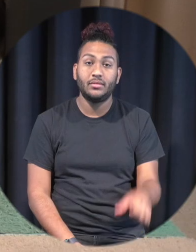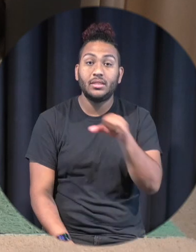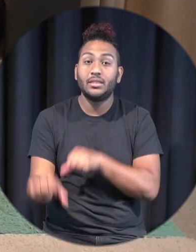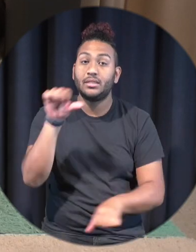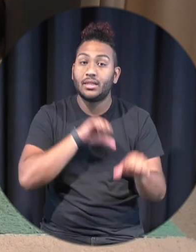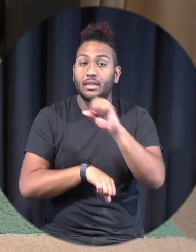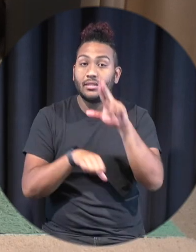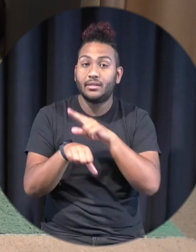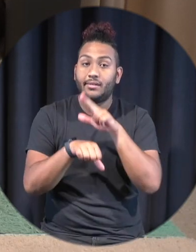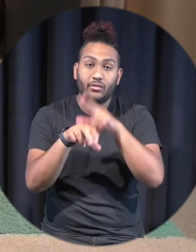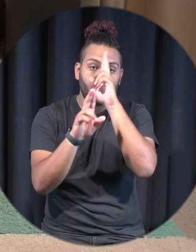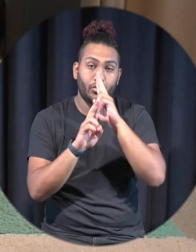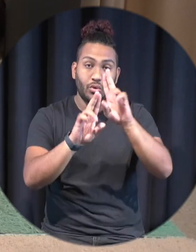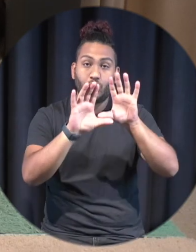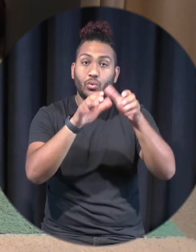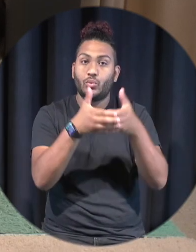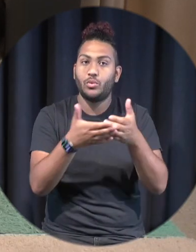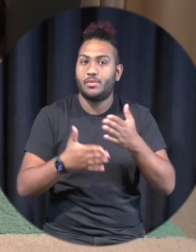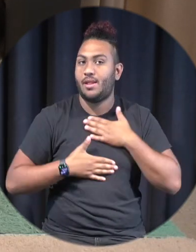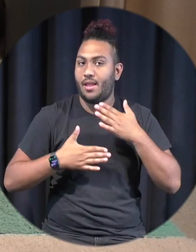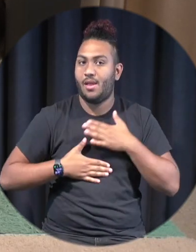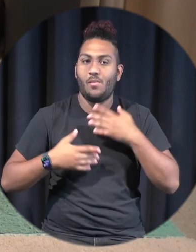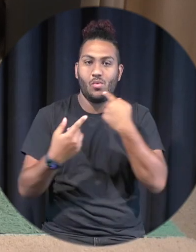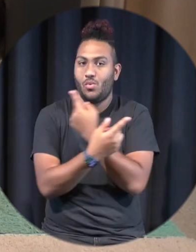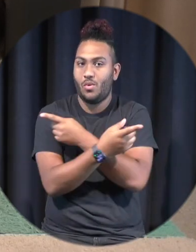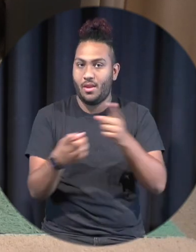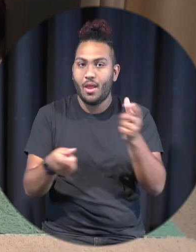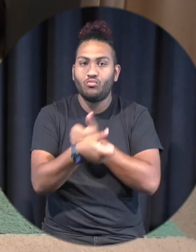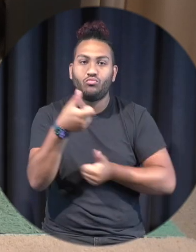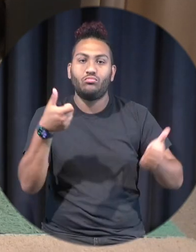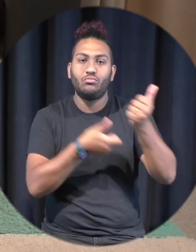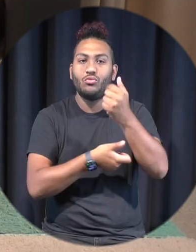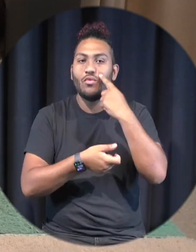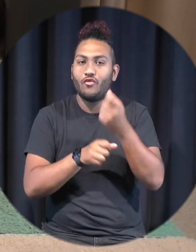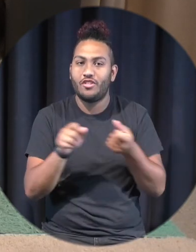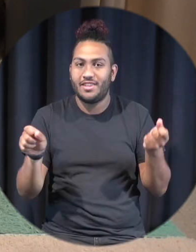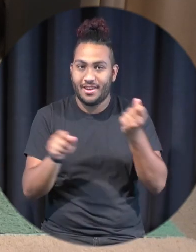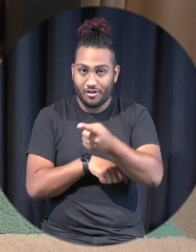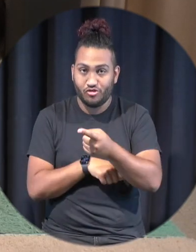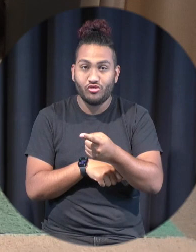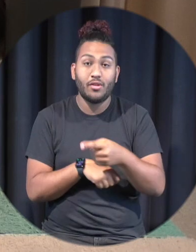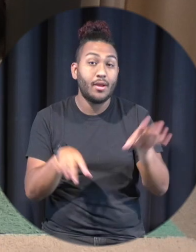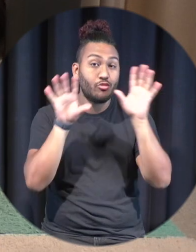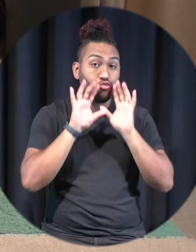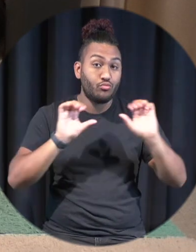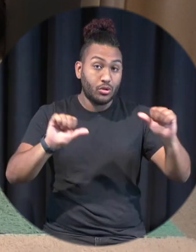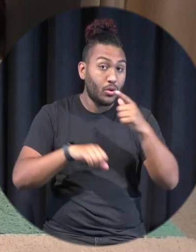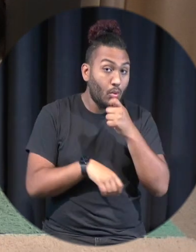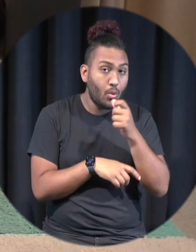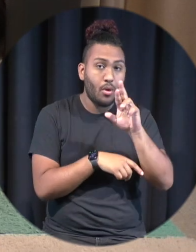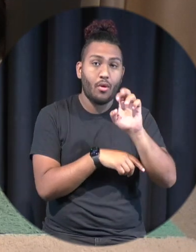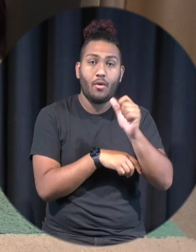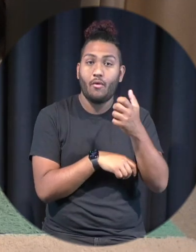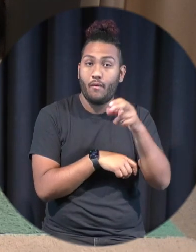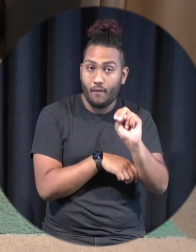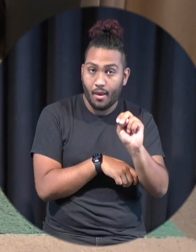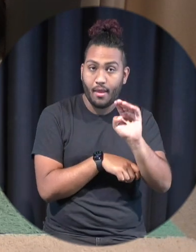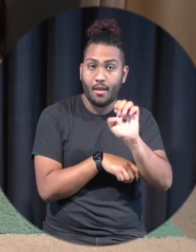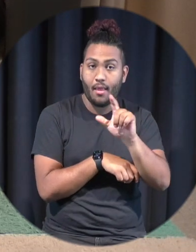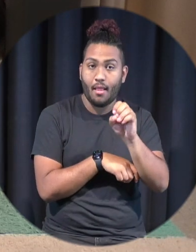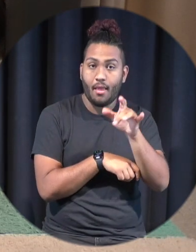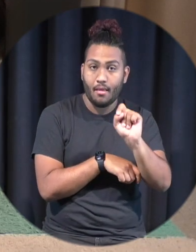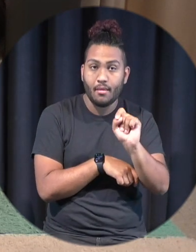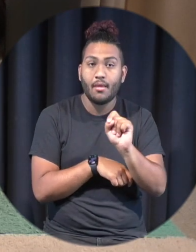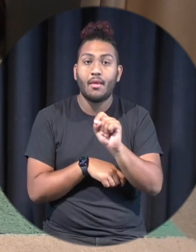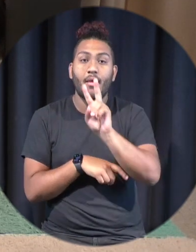Science National Honor Society is happy to announce its officers for next year. President will be Reagan Elliott,